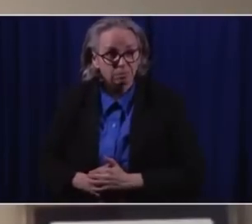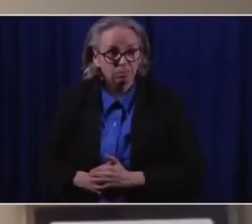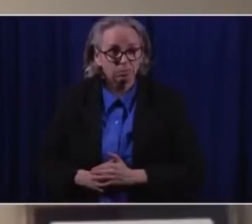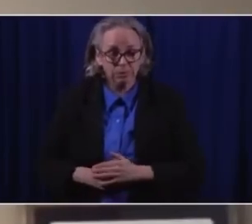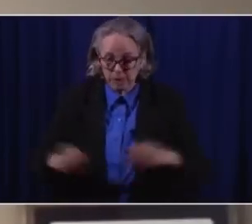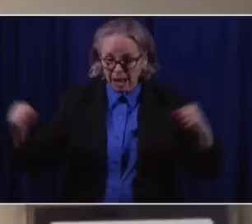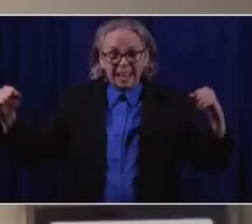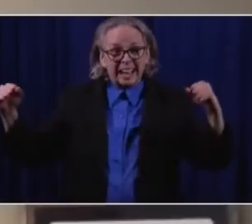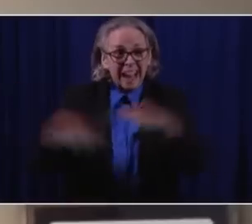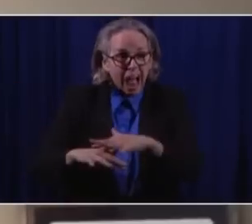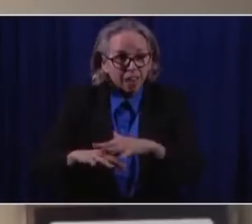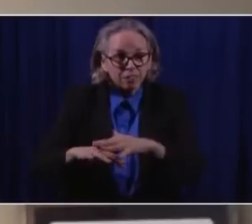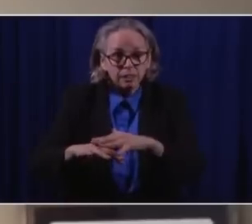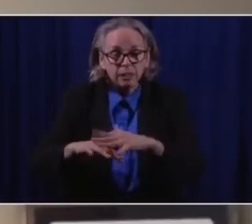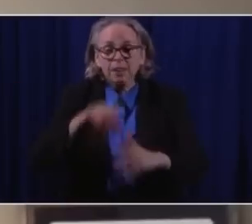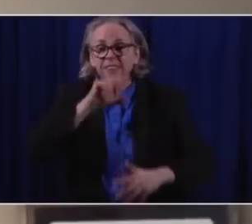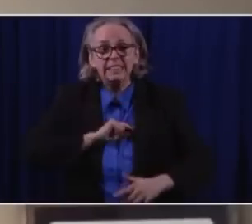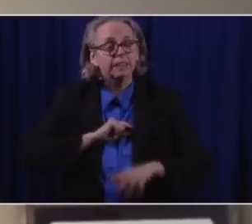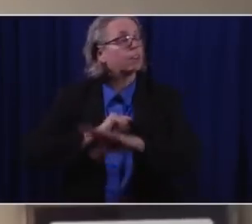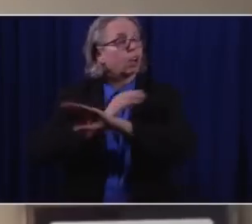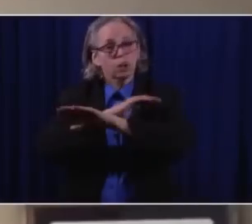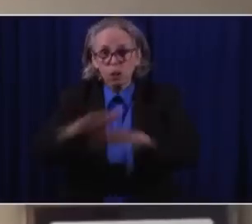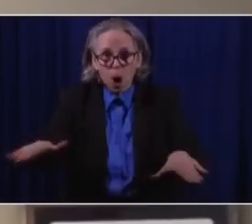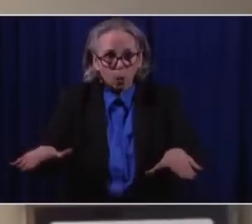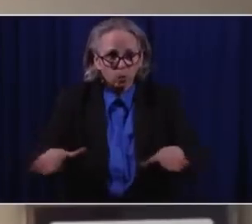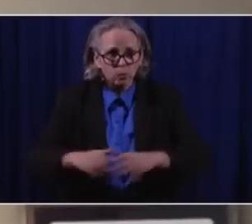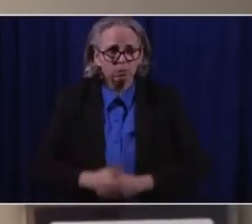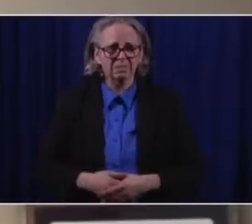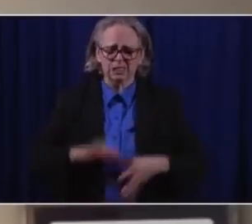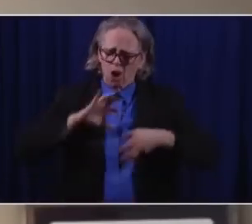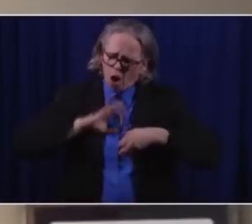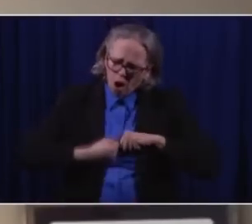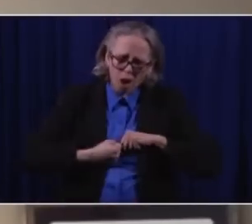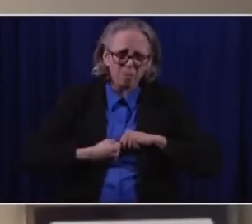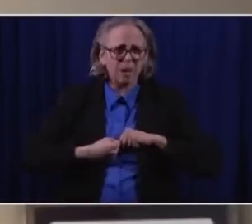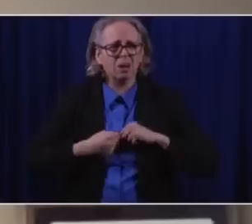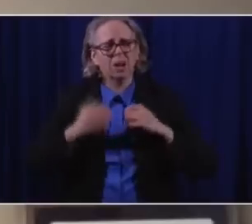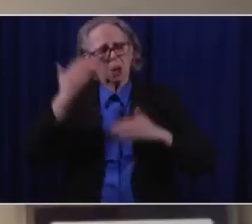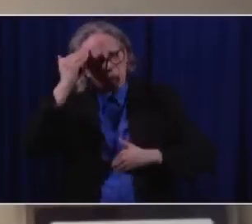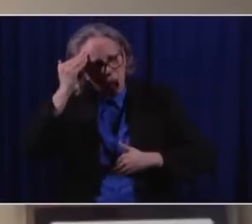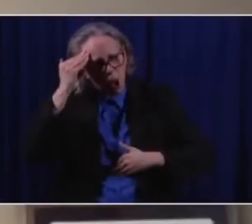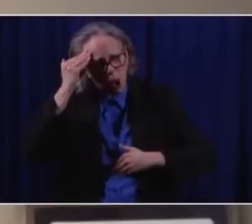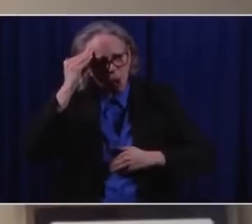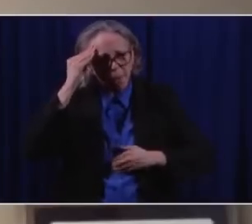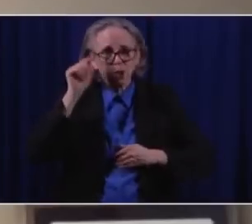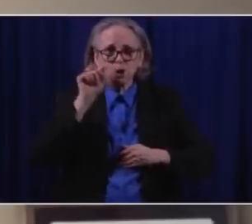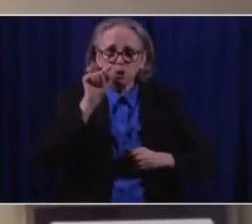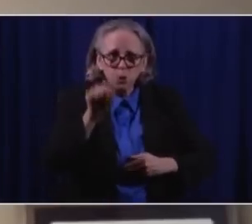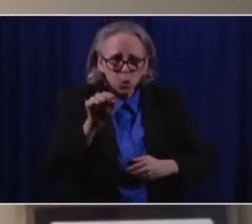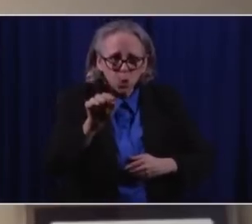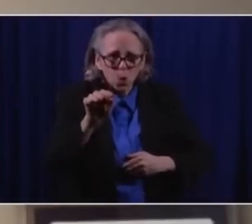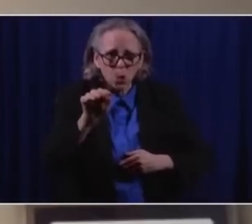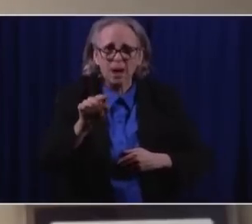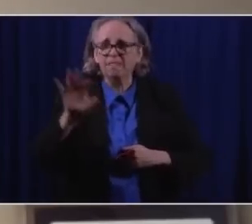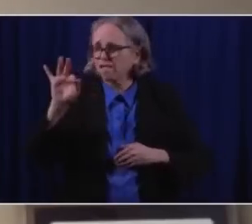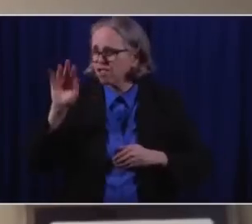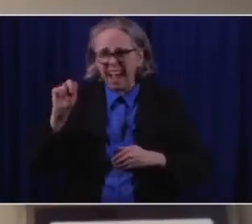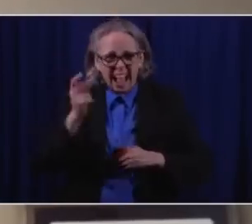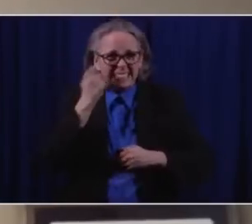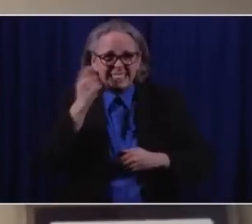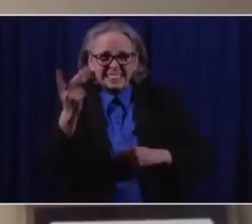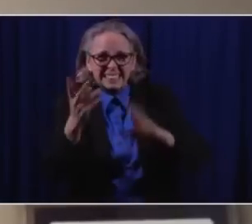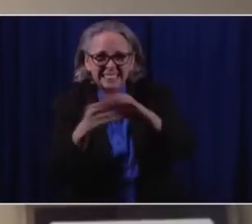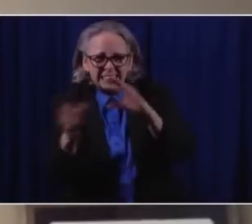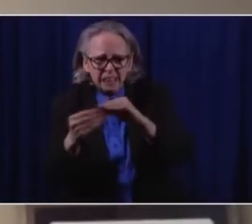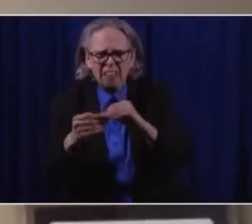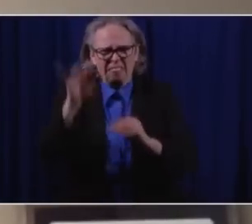Thanksgiving, as hard as I understand that will be. What you and Fran talked about at the beginning of the show, Governor, it's absolutely true.